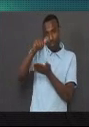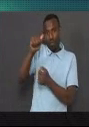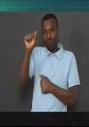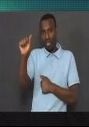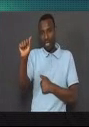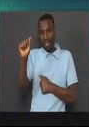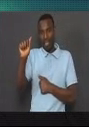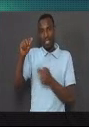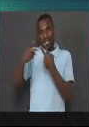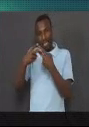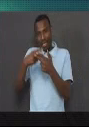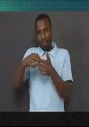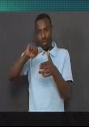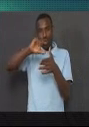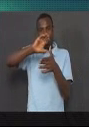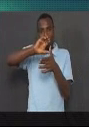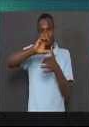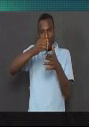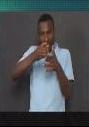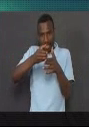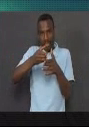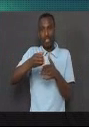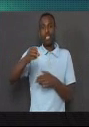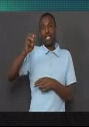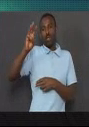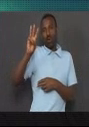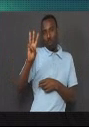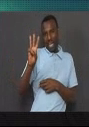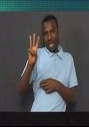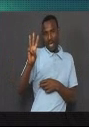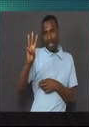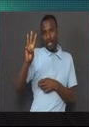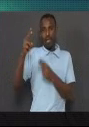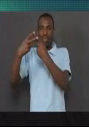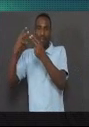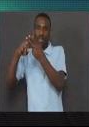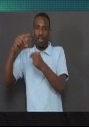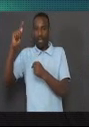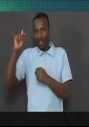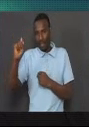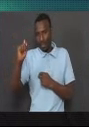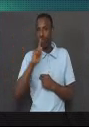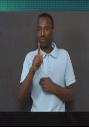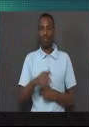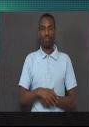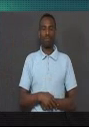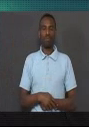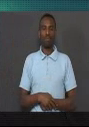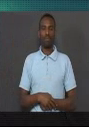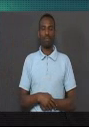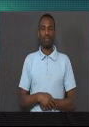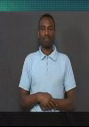amplitude times cosine of angular speed multiplied by time.